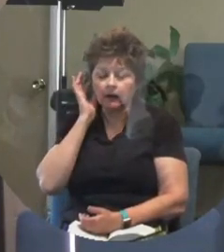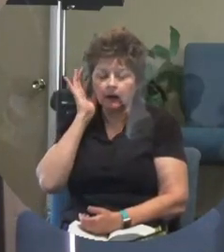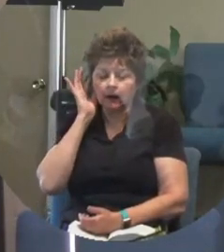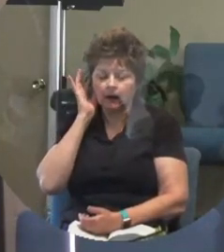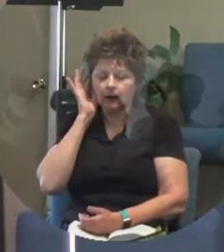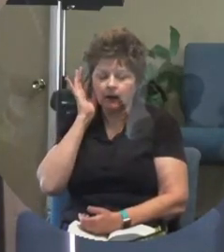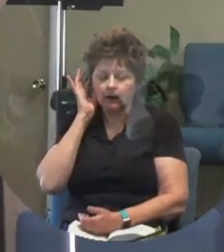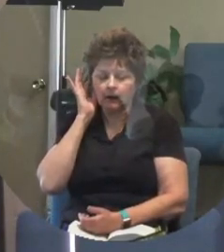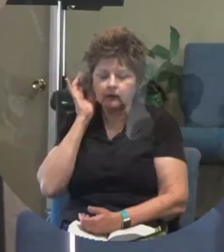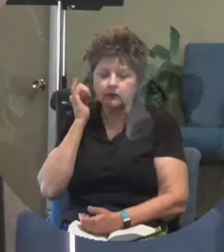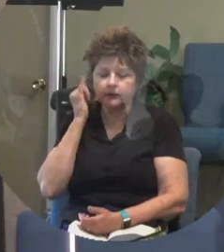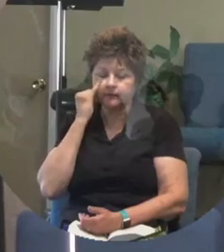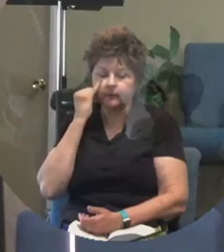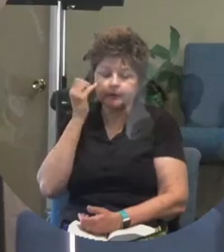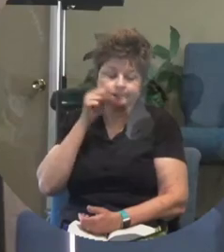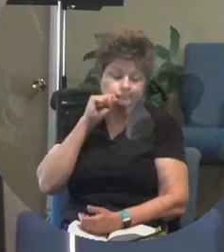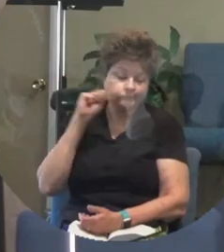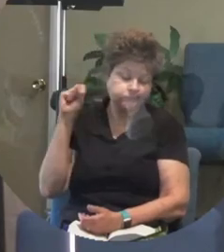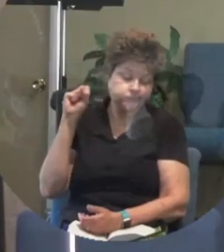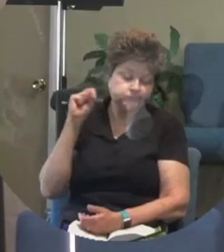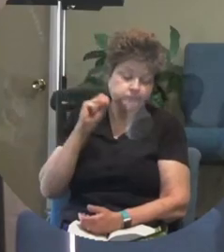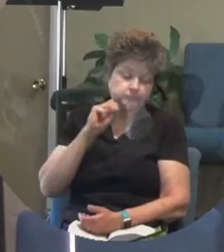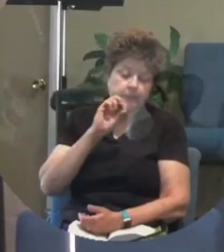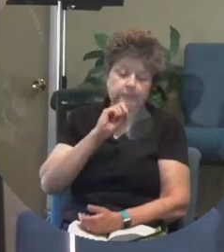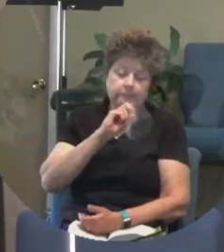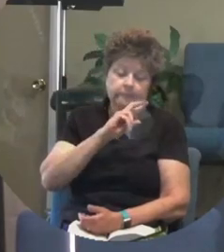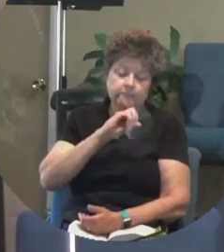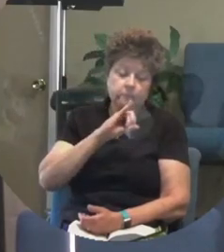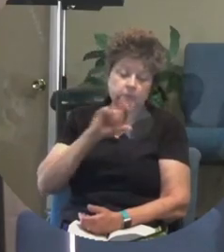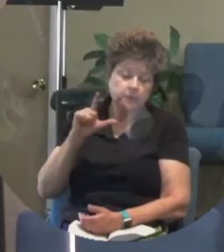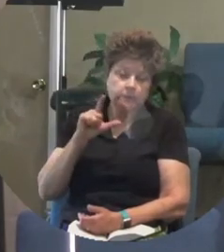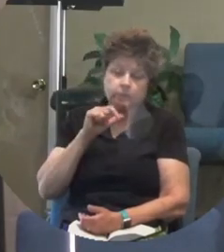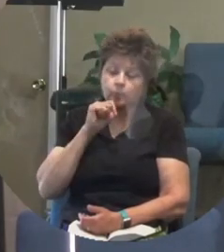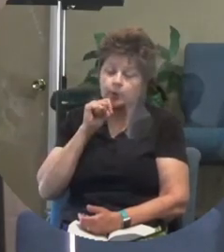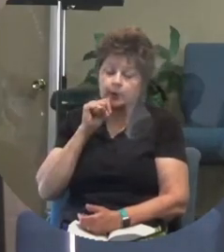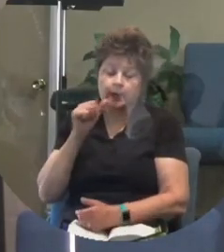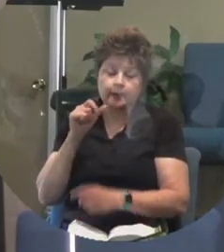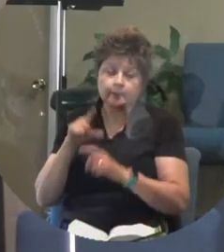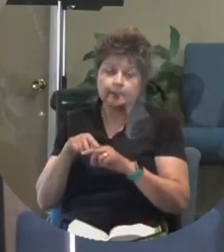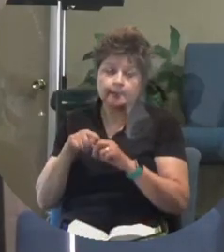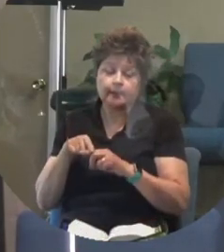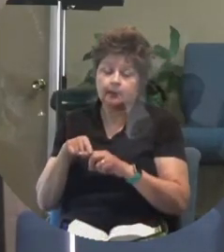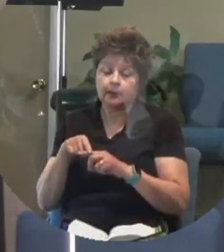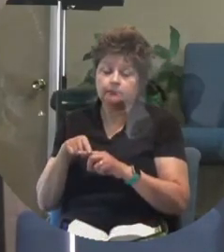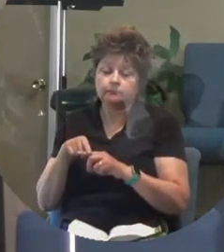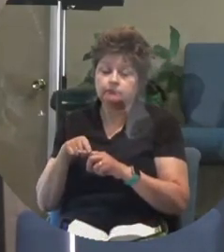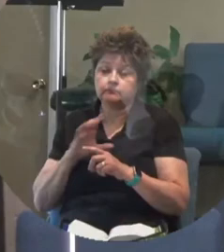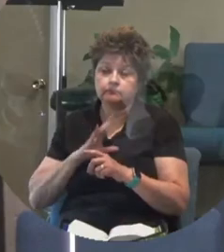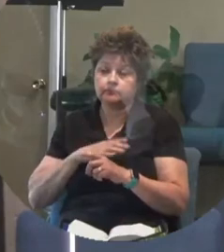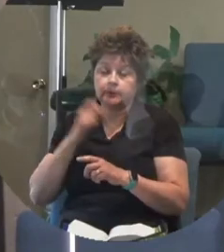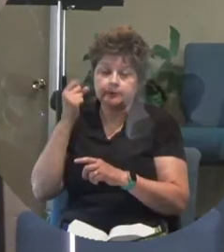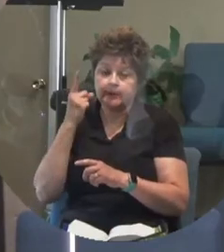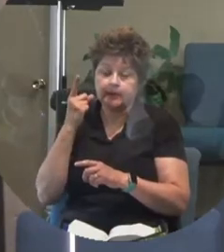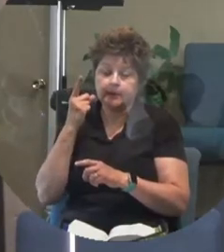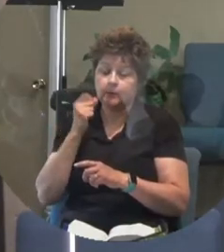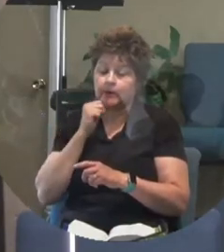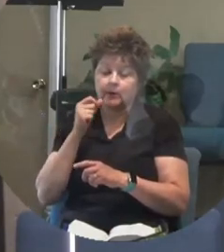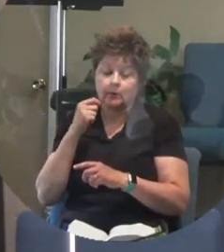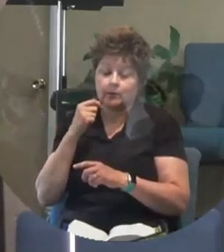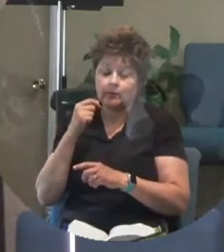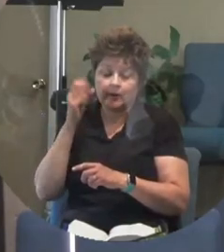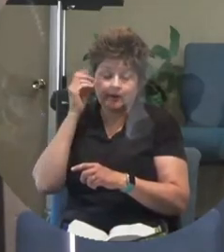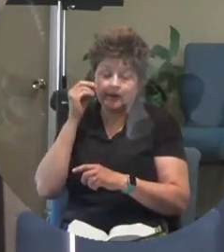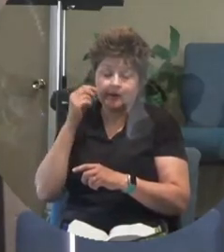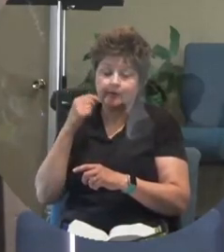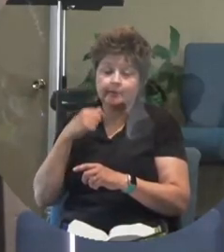if we're turning away from evil and we're not leaning on our own understanding and we don't think we're wise, then